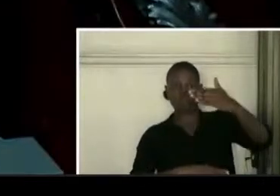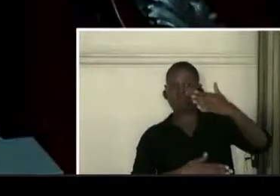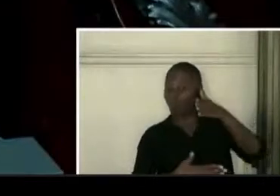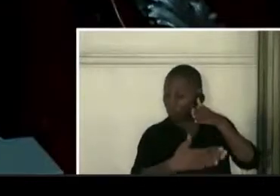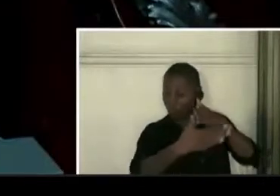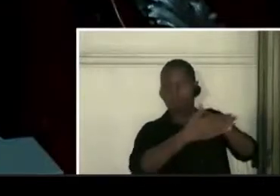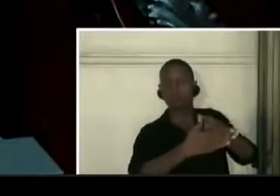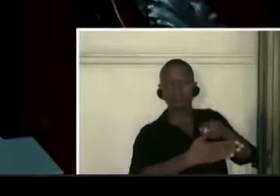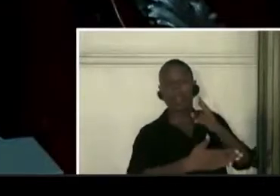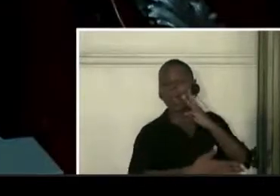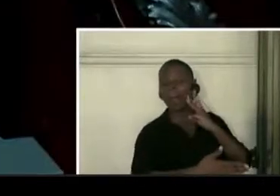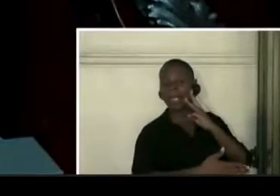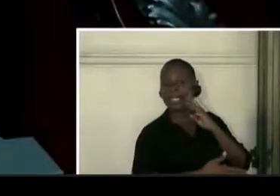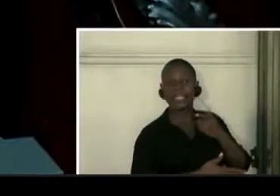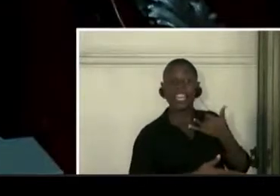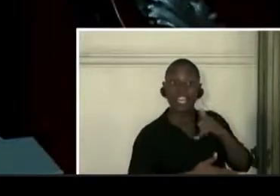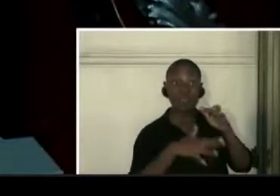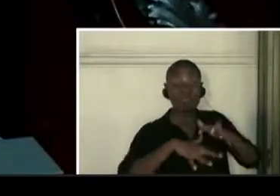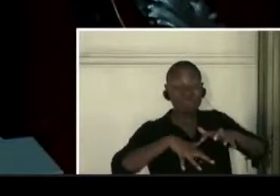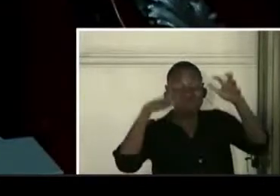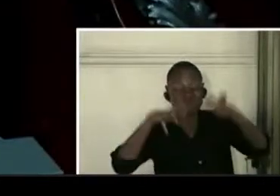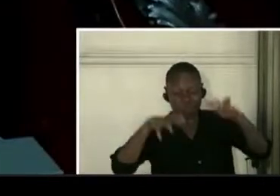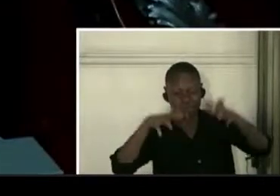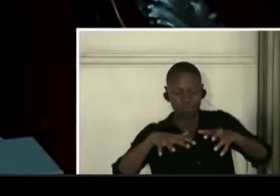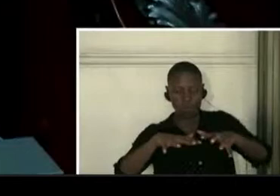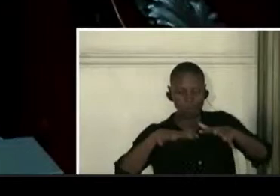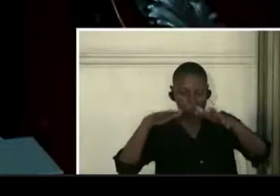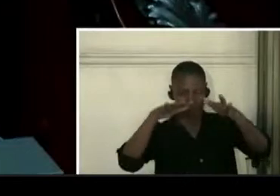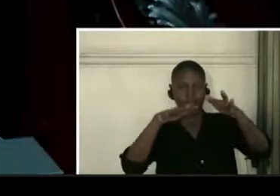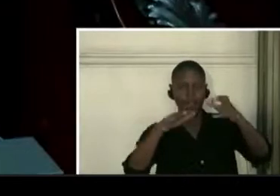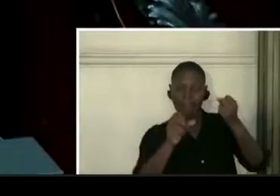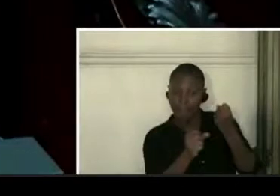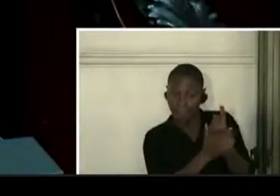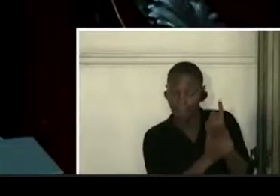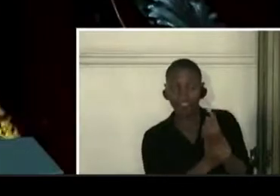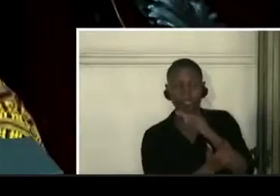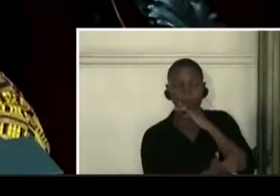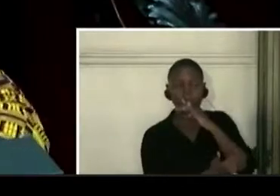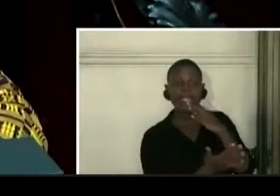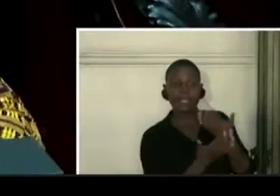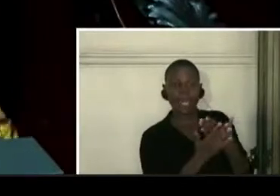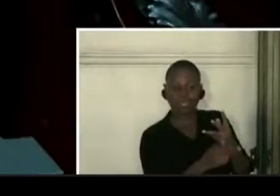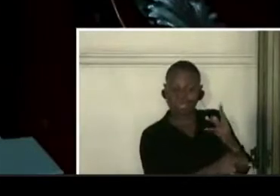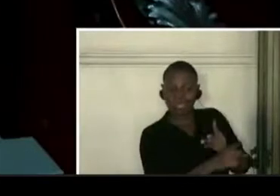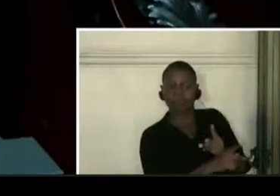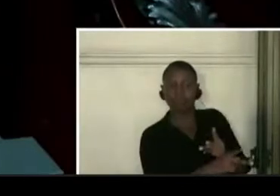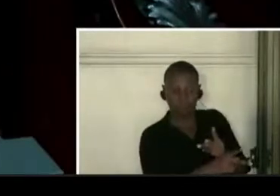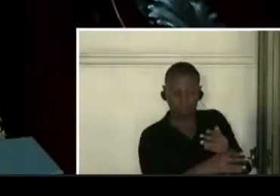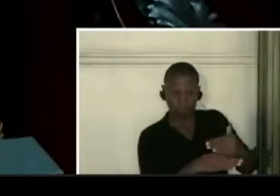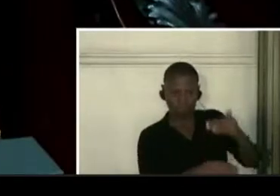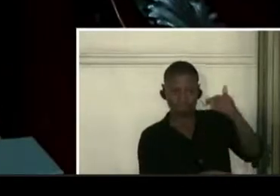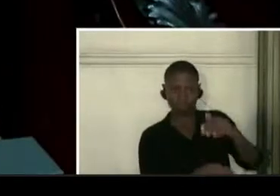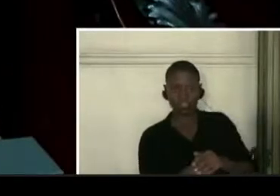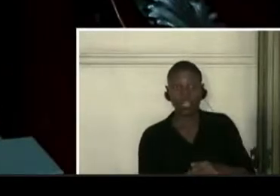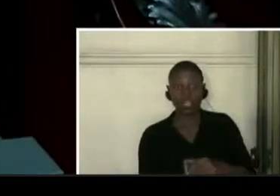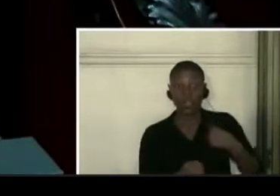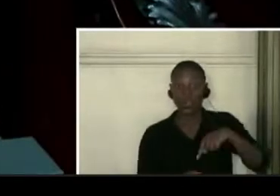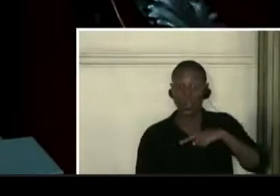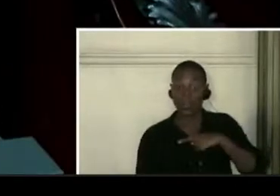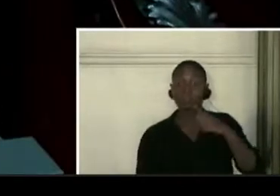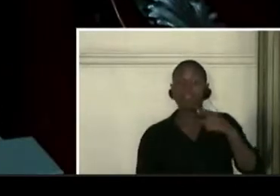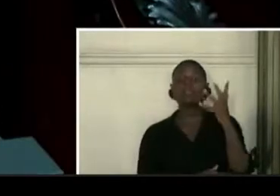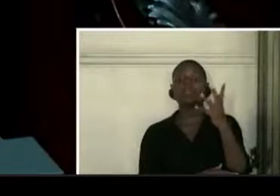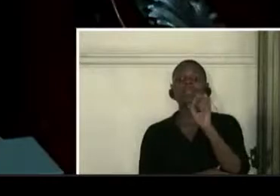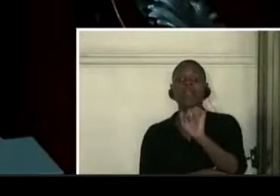mphathiswa okushilo kule report yakho noma kule budget yakho okubonisa ukuthi thina njengo African National